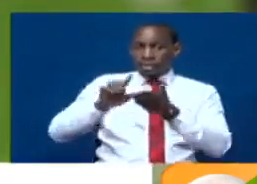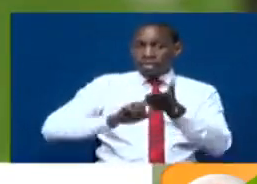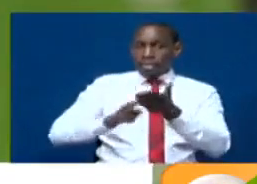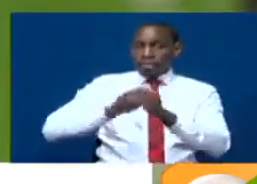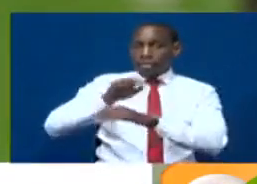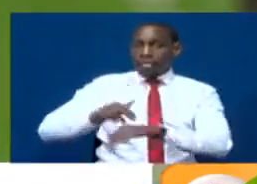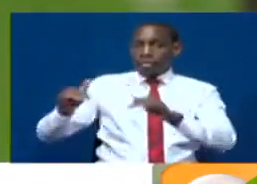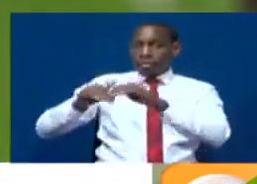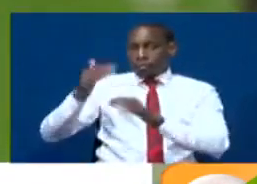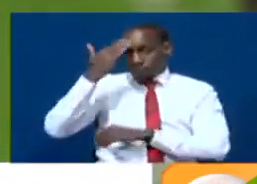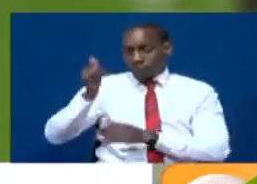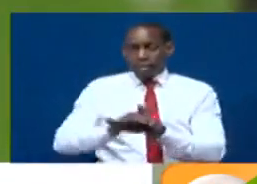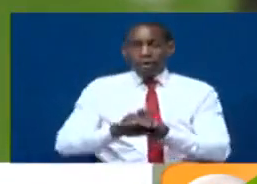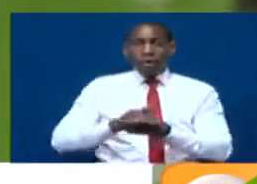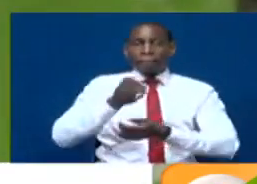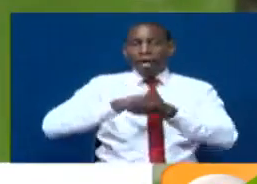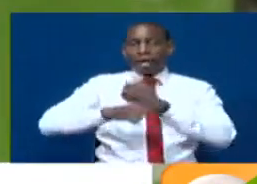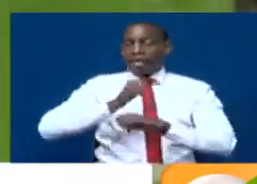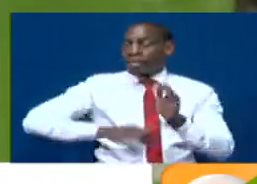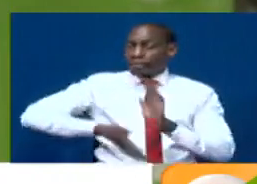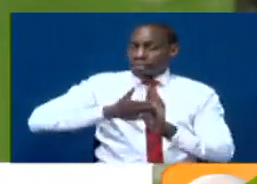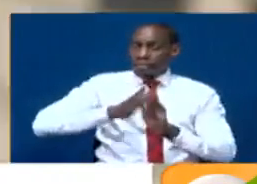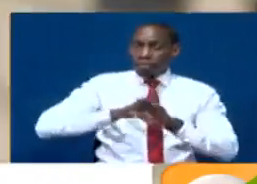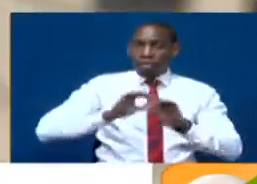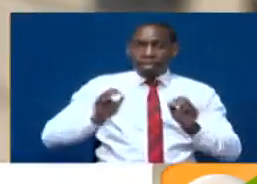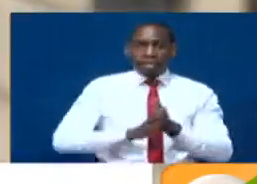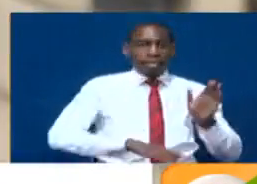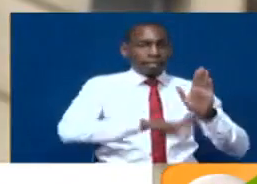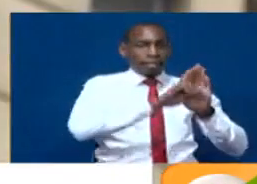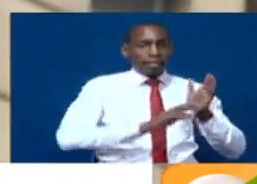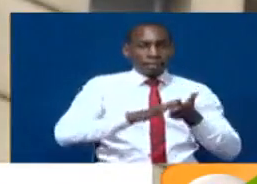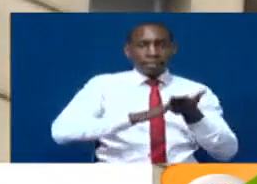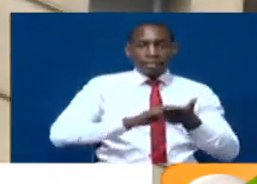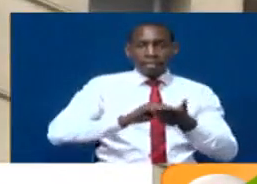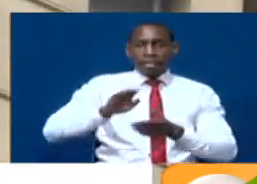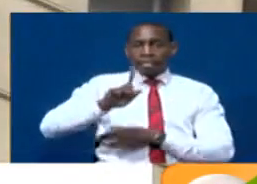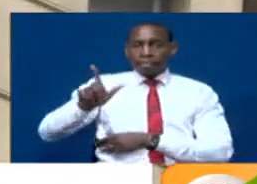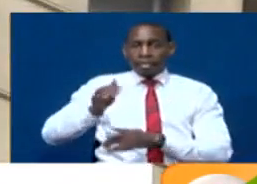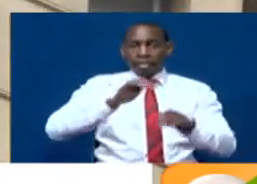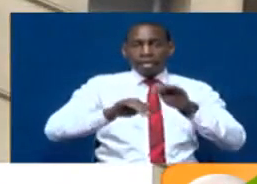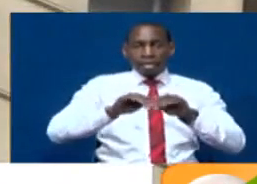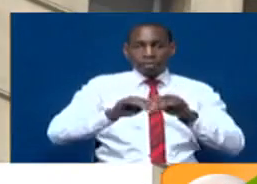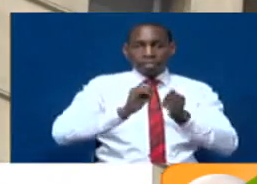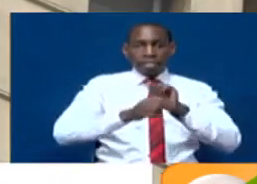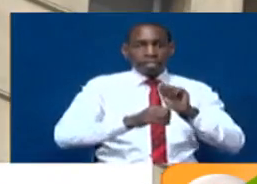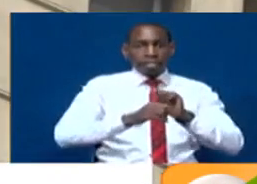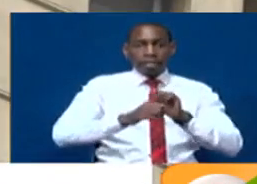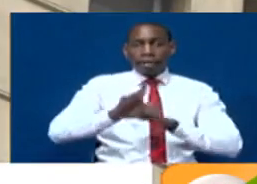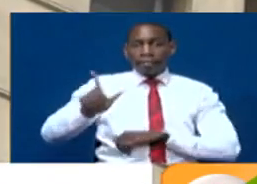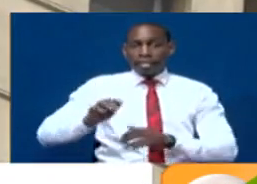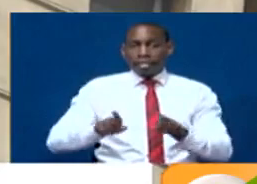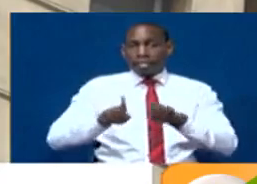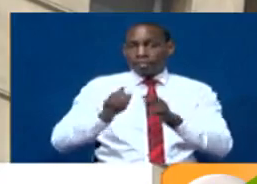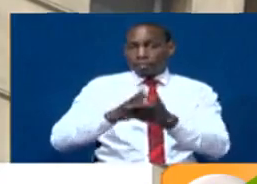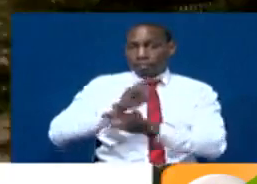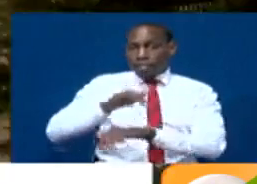National Assembly of jumping the gun in its move. The regulations anchored on the Mother Bill, the Elections Amendment Bill. Interestingly,